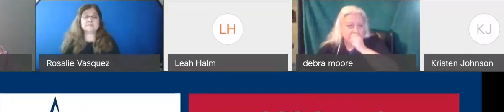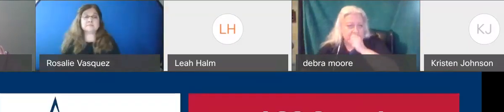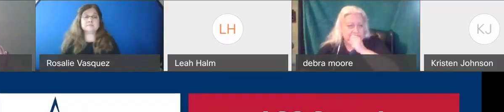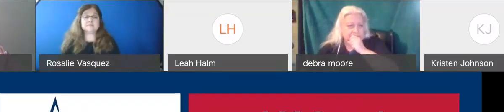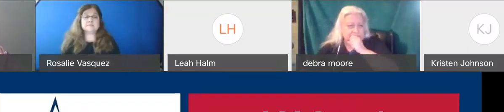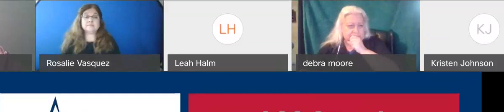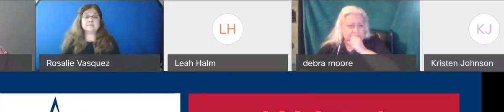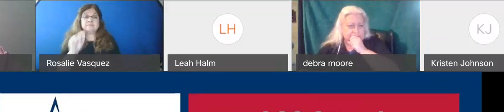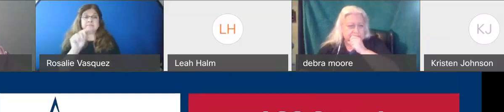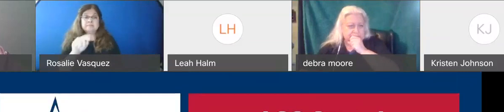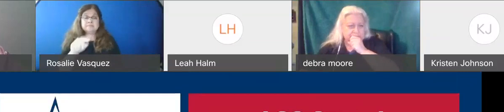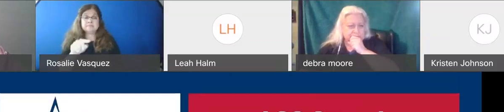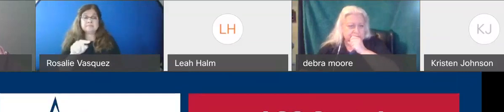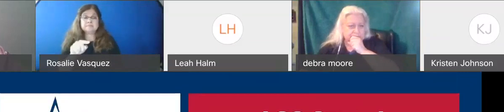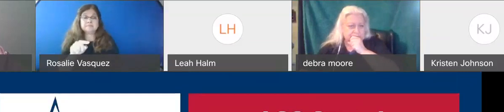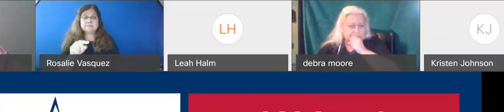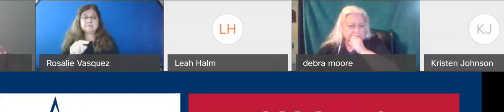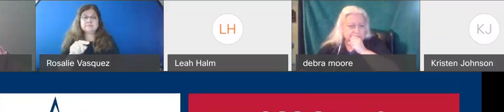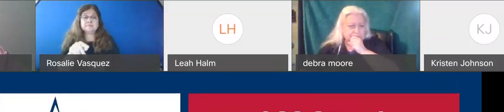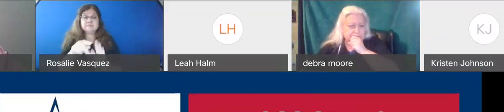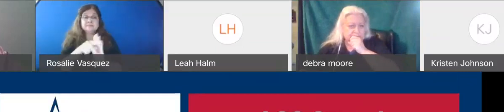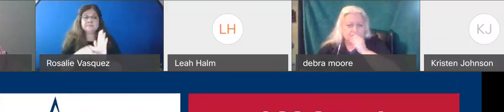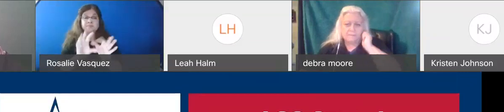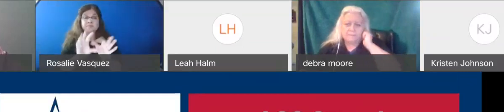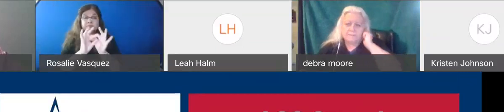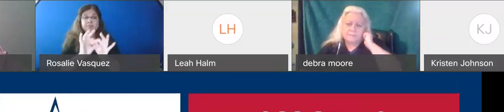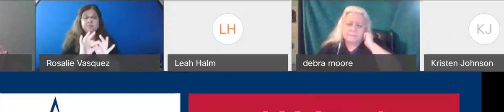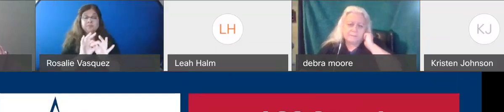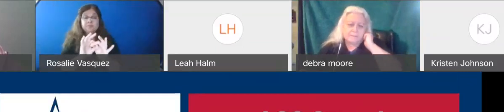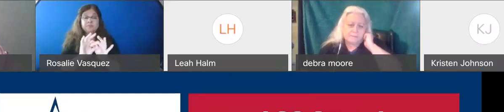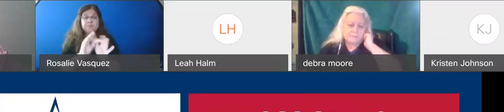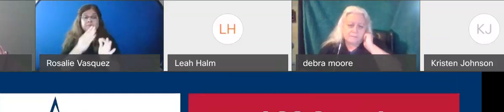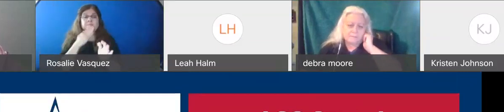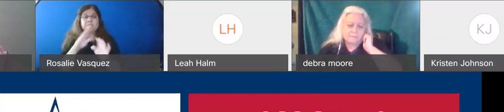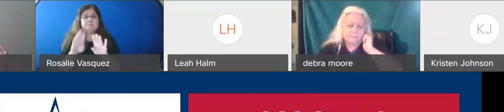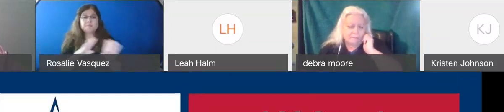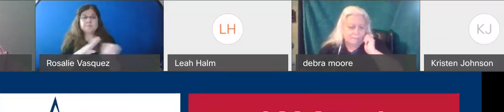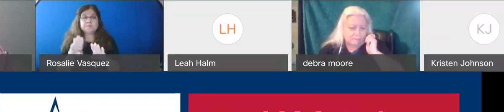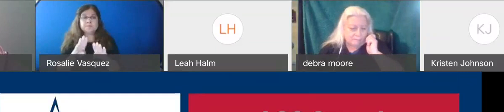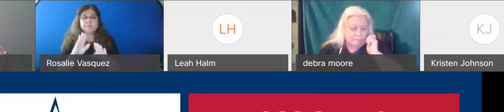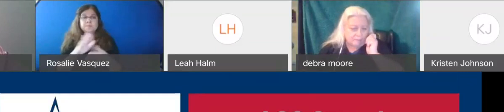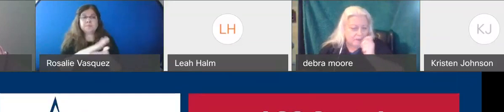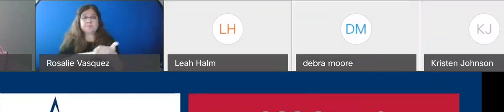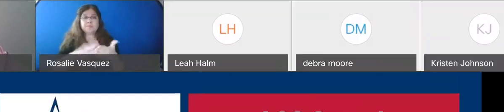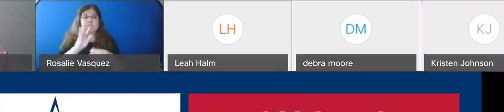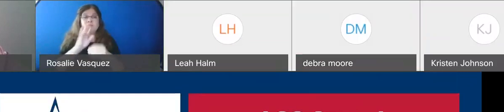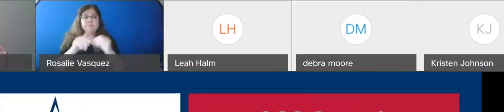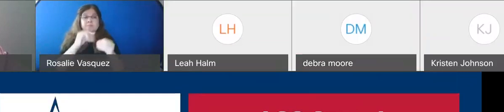So this is the LSC policies relating to misconduct. So the college covers this material